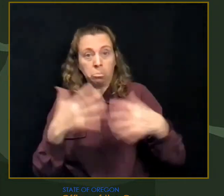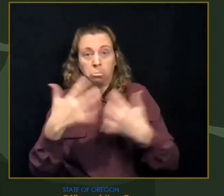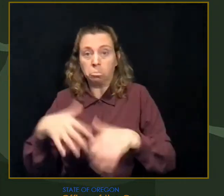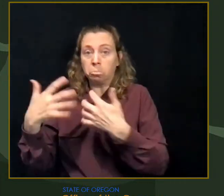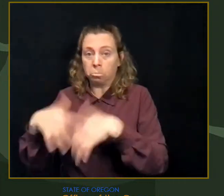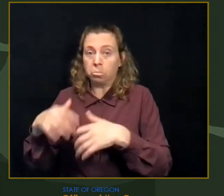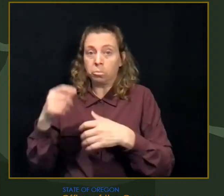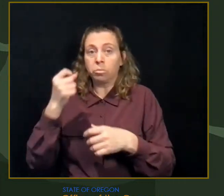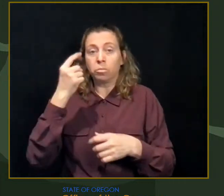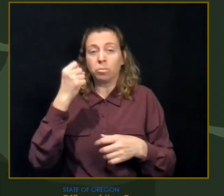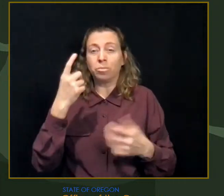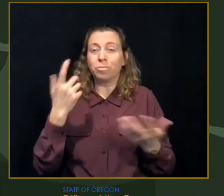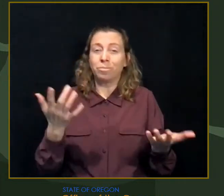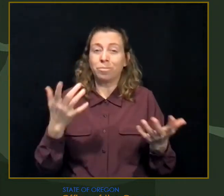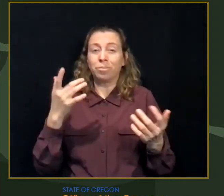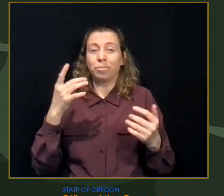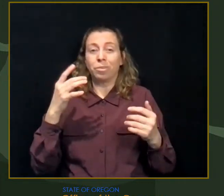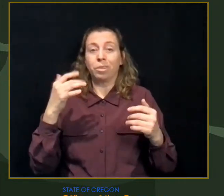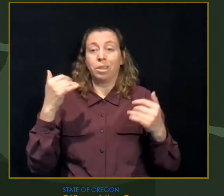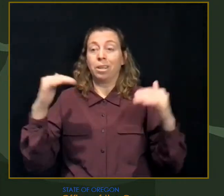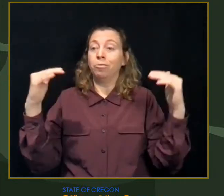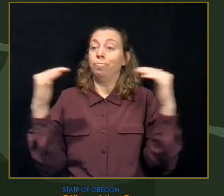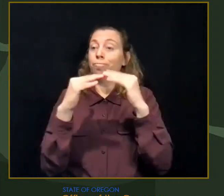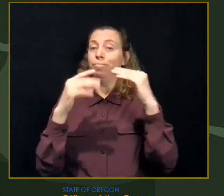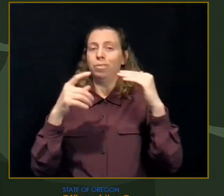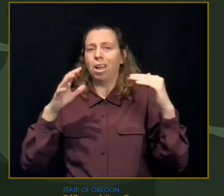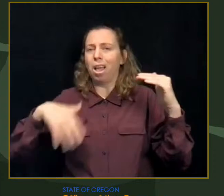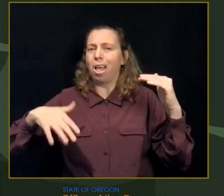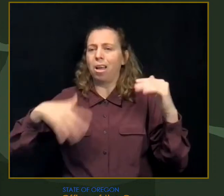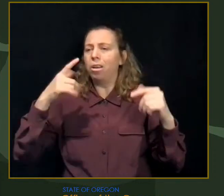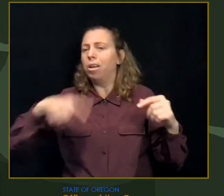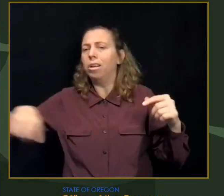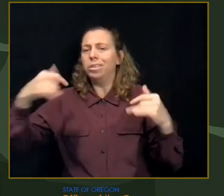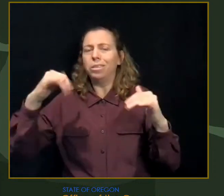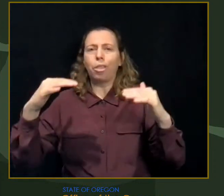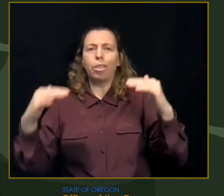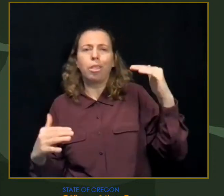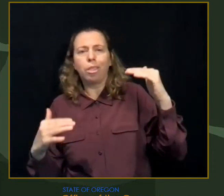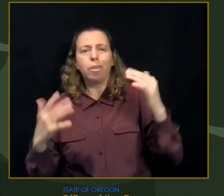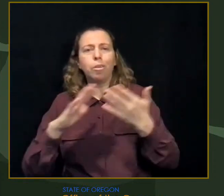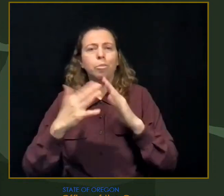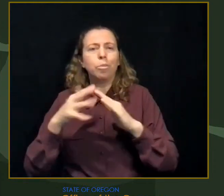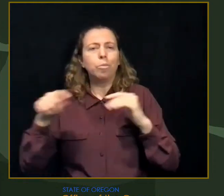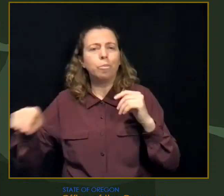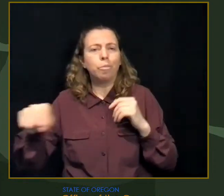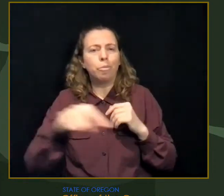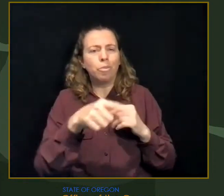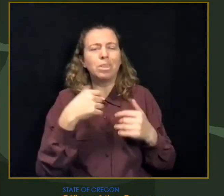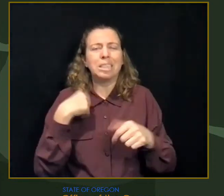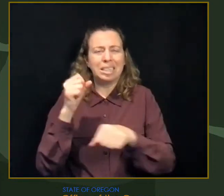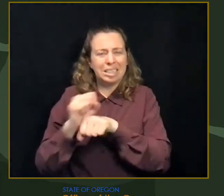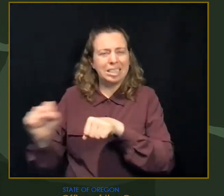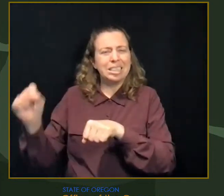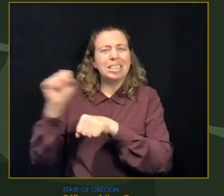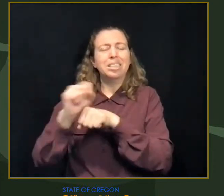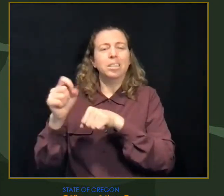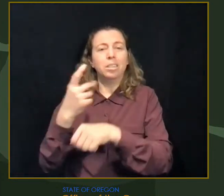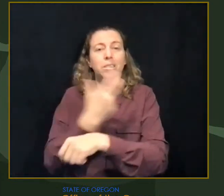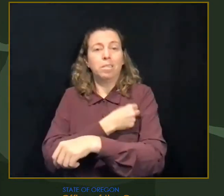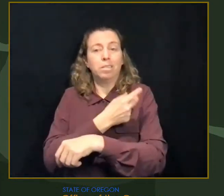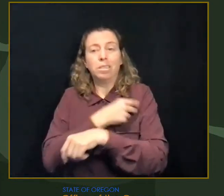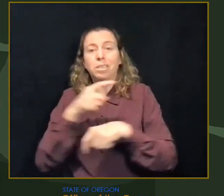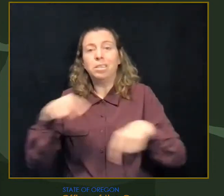like. And we are working hard to close the vaccine gaps that exist amongst our communities